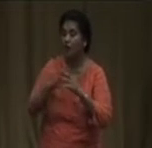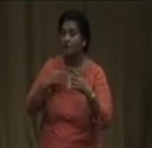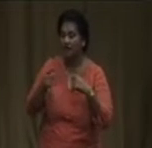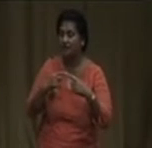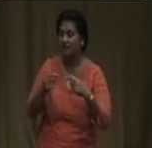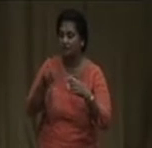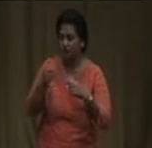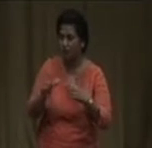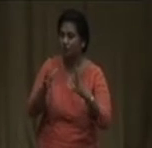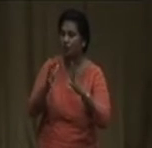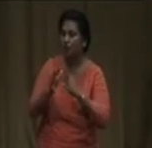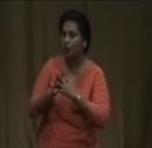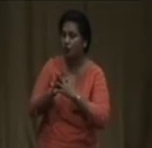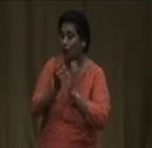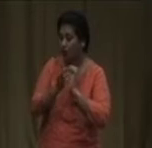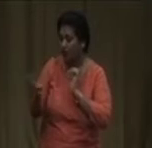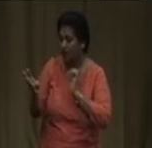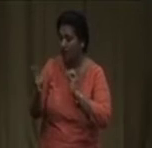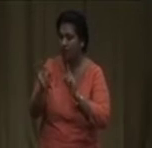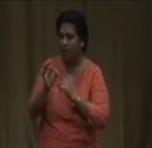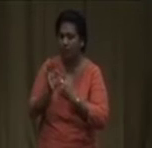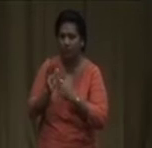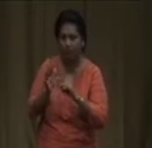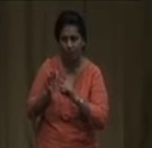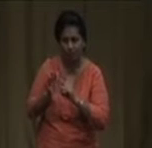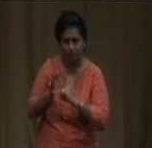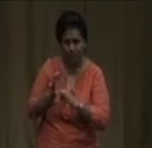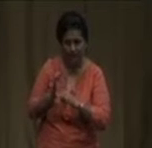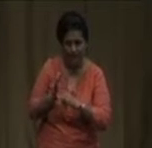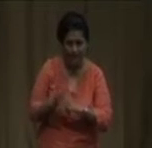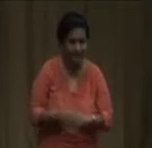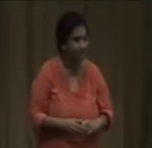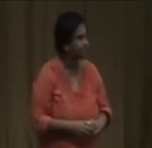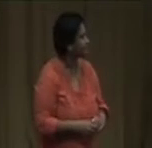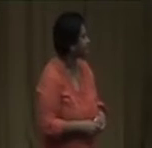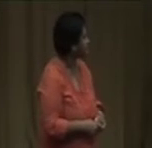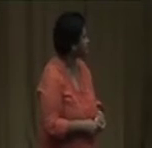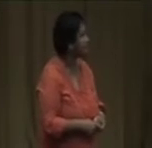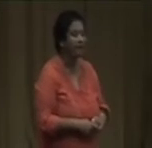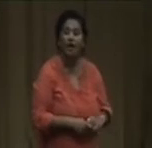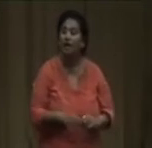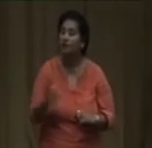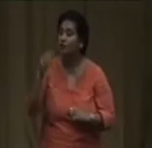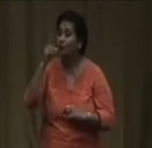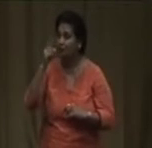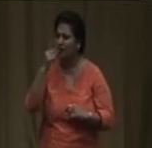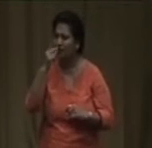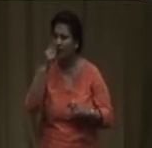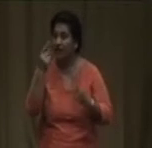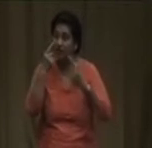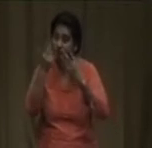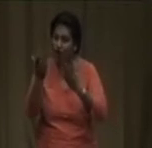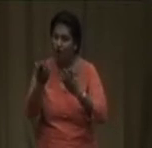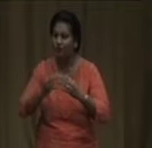the WordPress open source infrastructure. And if we have time after the question and answer, I can actually show you a live course so that you can see what this looks